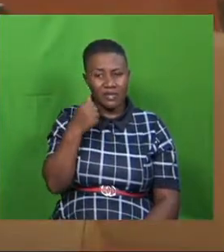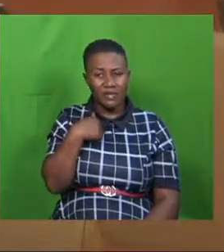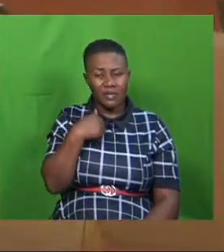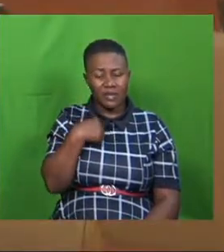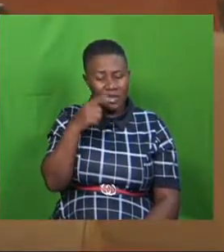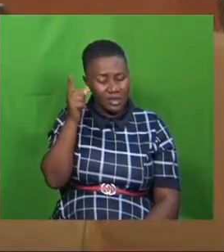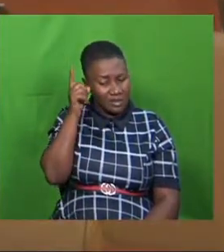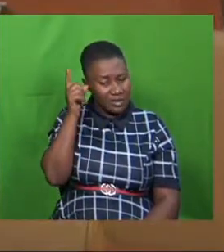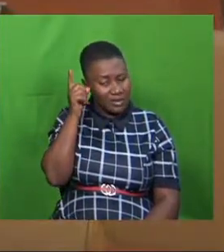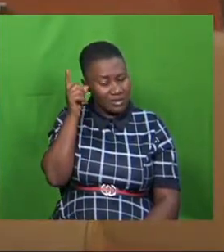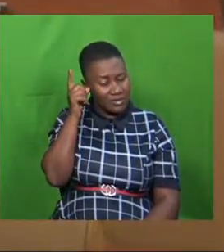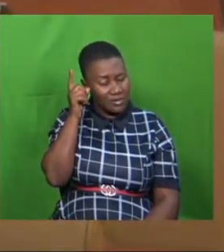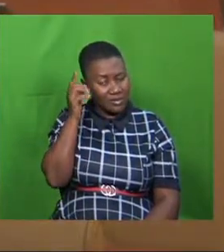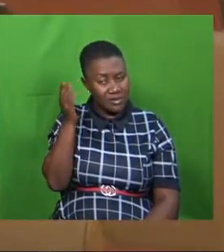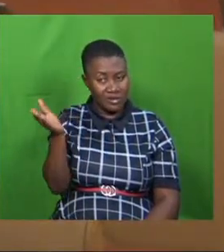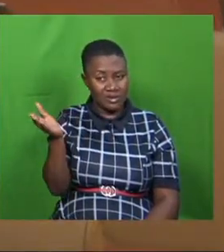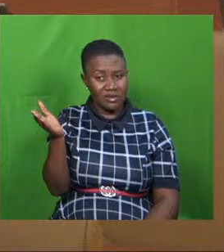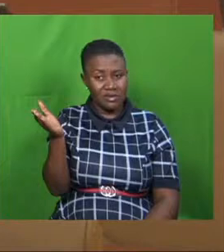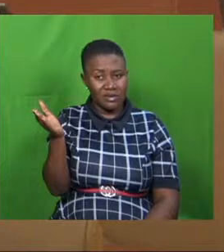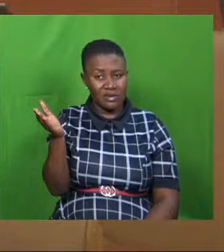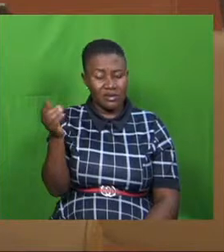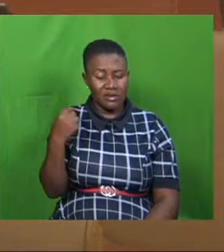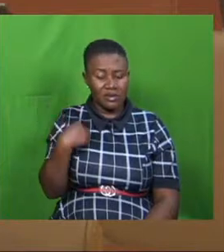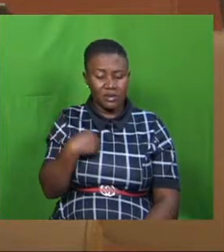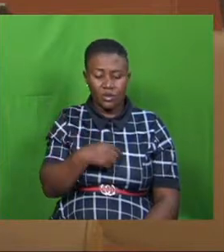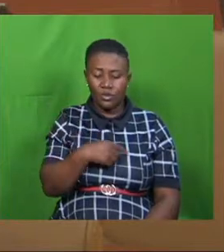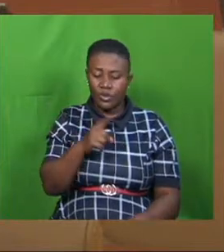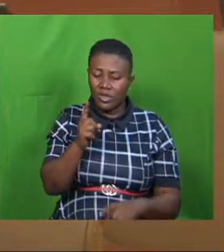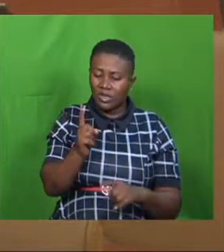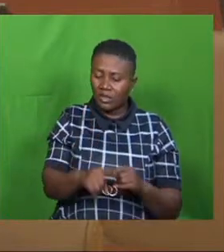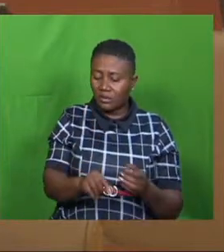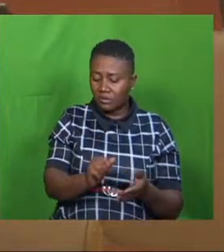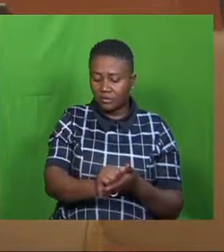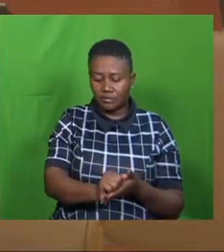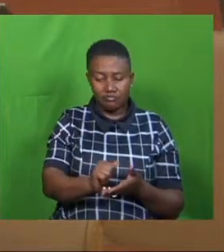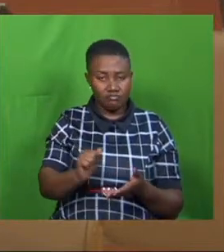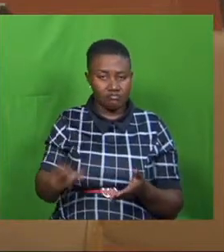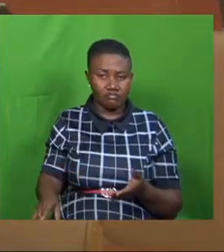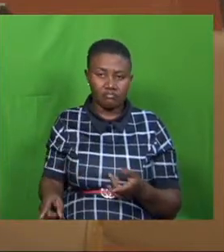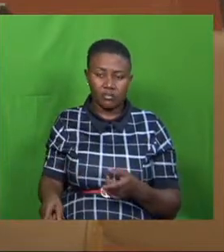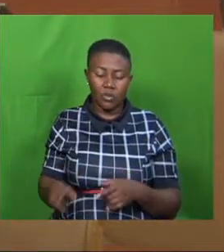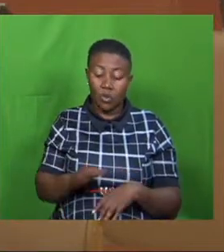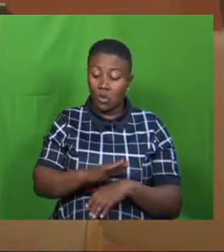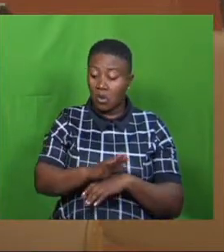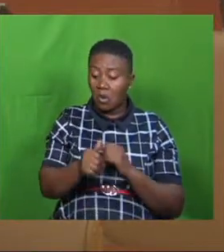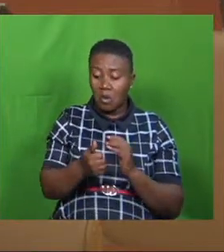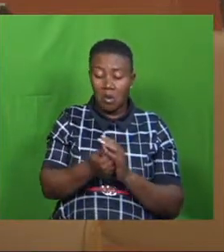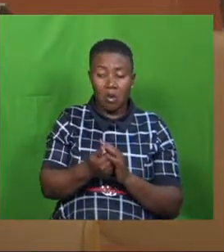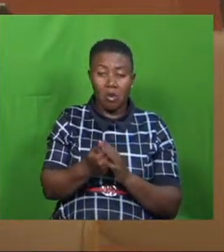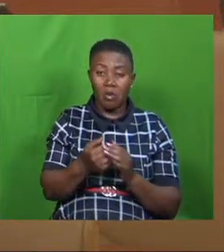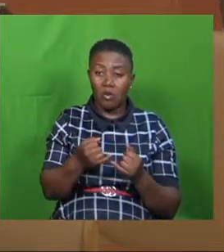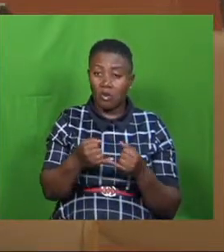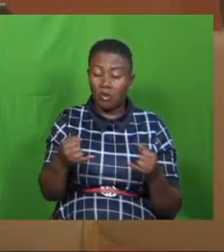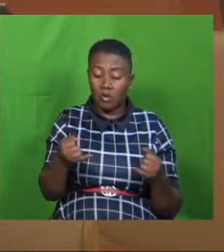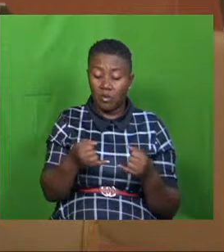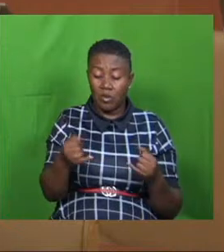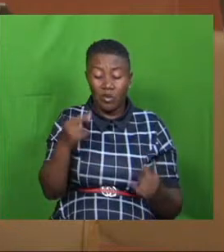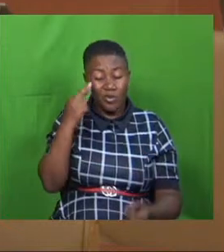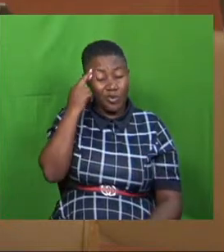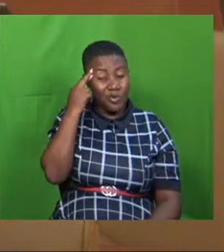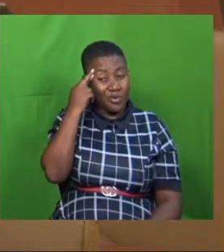Speaker, but we cannot expunge all the 4 lines, and the reasons are not far-fetched.